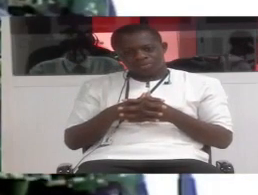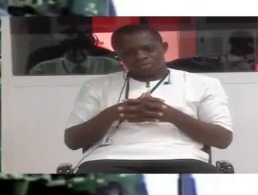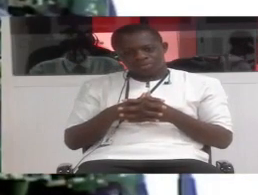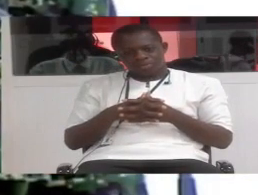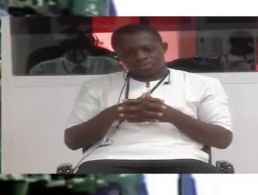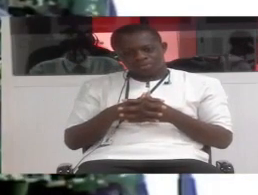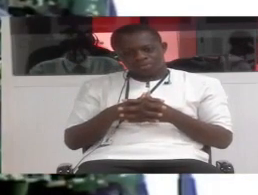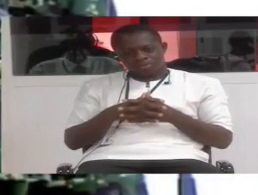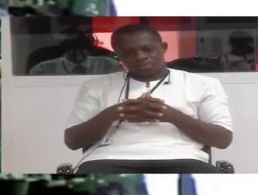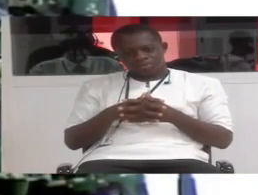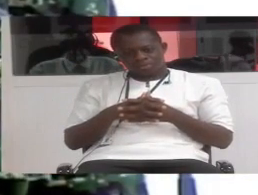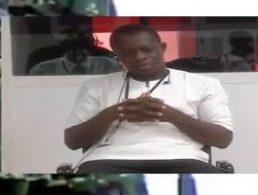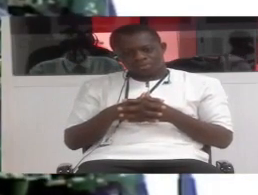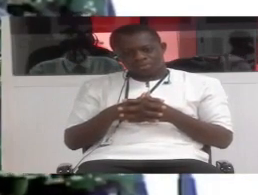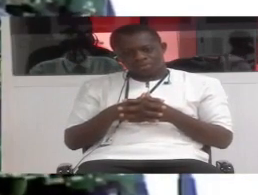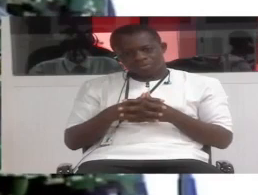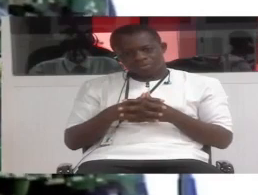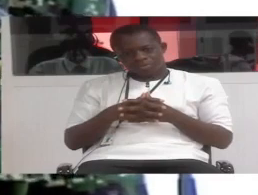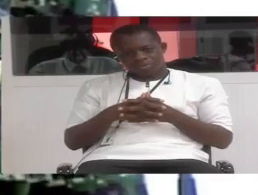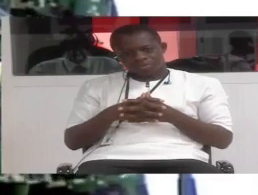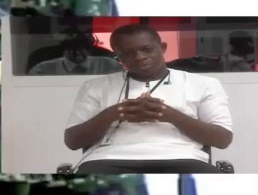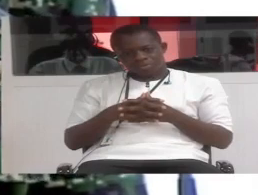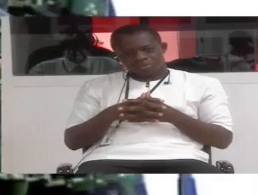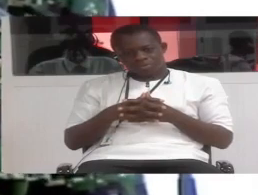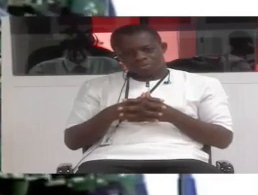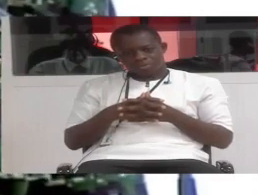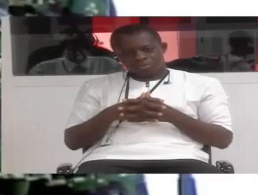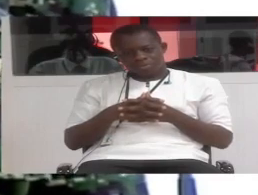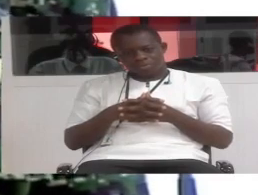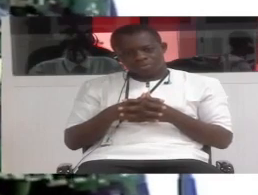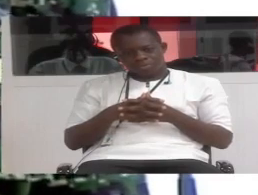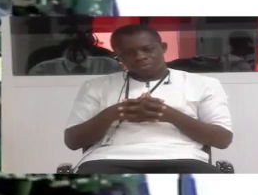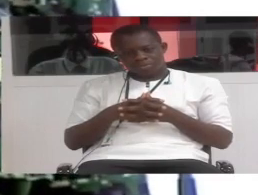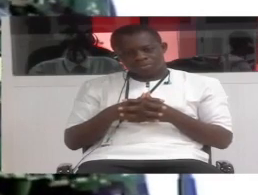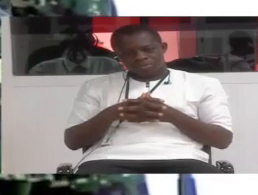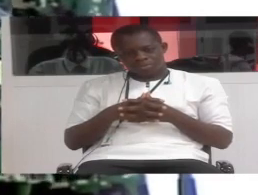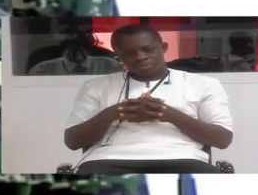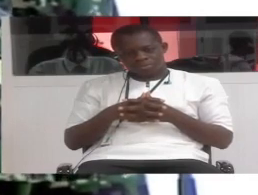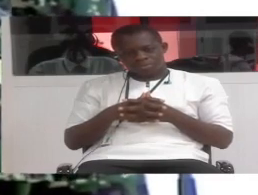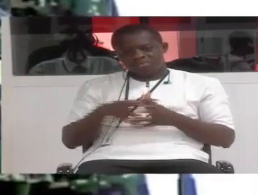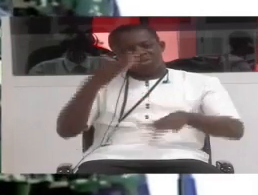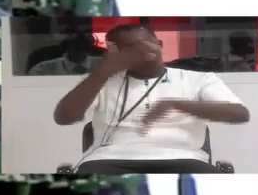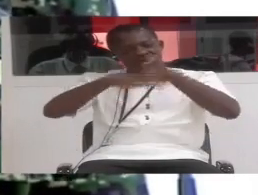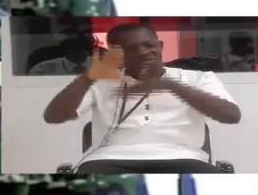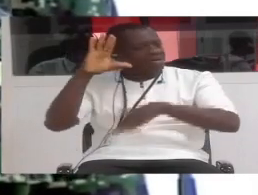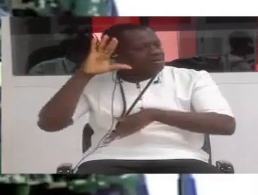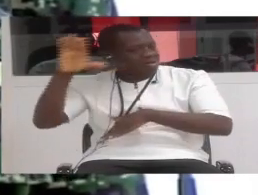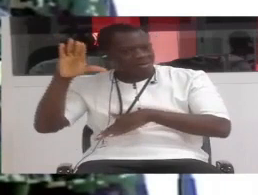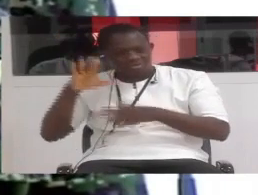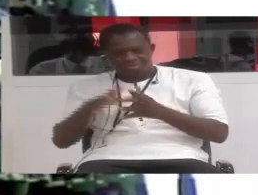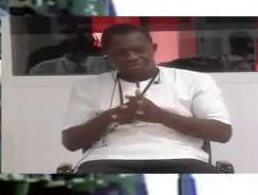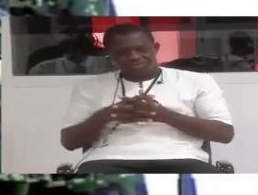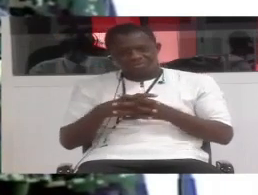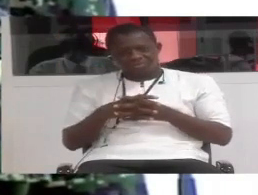ndax mus nga dega koku reey nañ ko pour fadda ko bos batam bem de ndax mus nga ko yek? Musuma ko dega. I have never heard